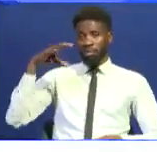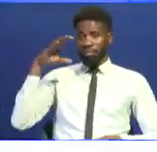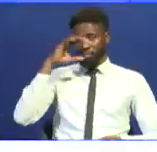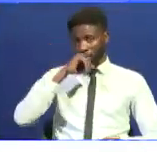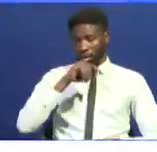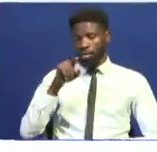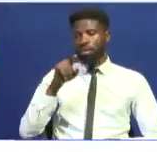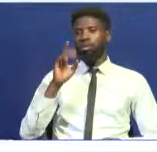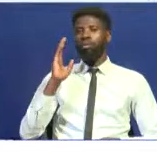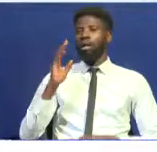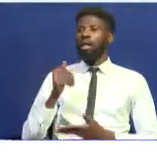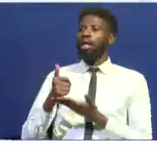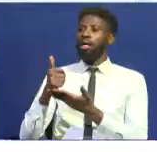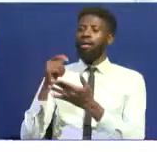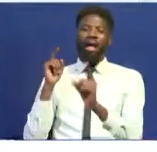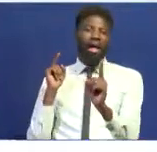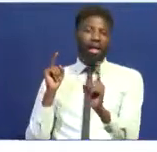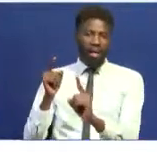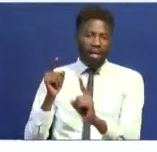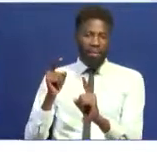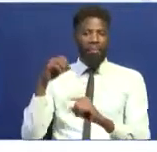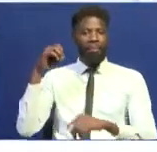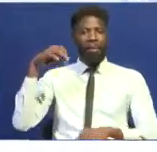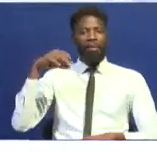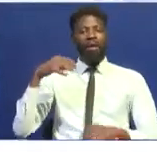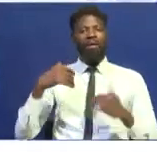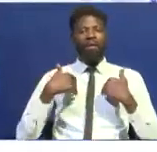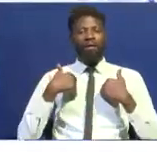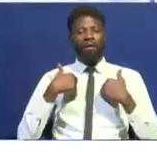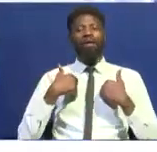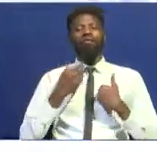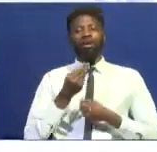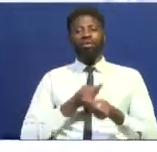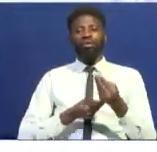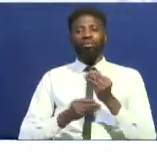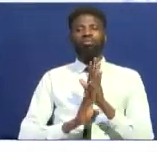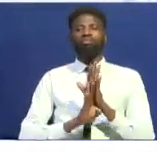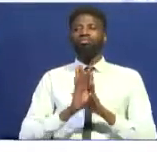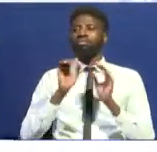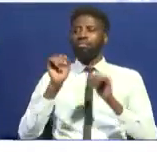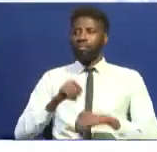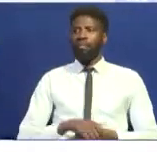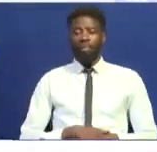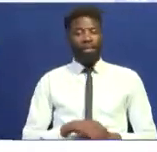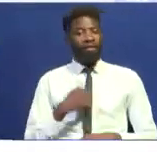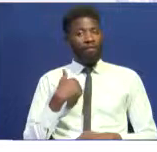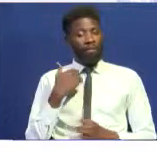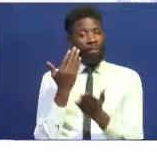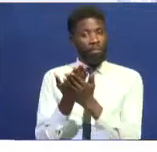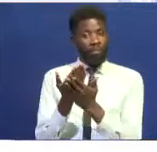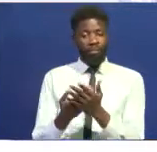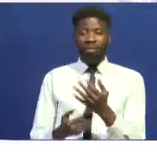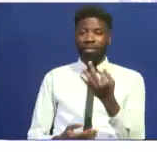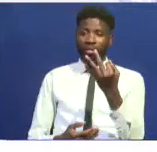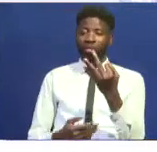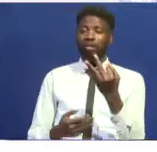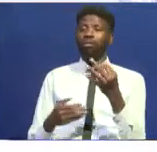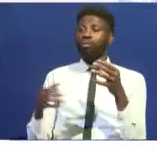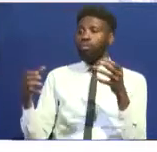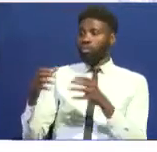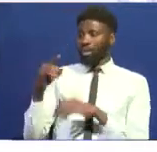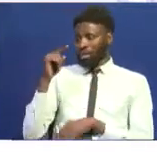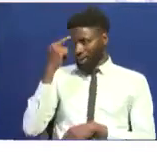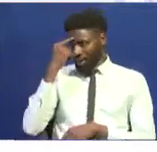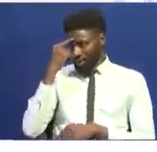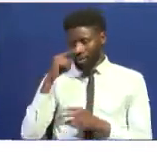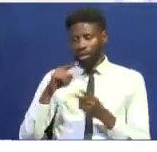support economic growth. We do have three proposals, one by Africa 50 and Power Group of India, EDF of France